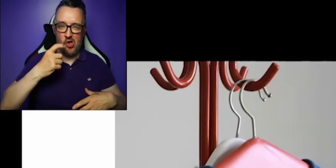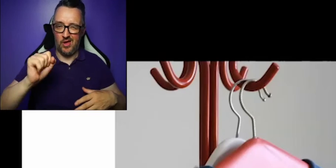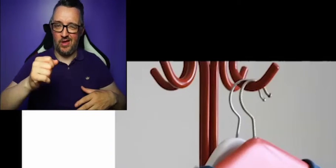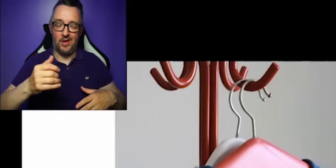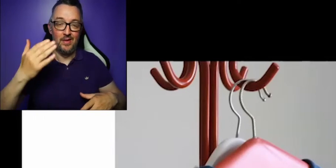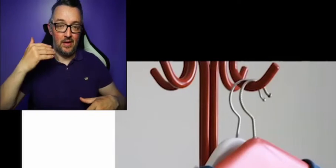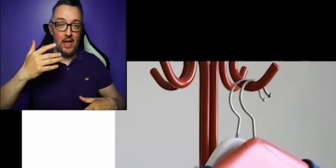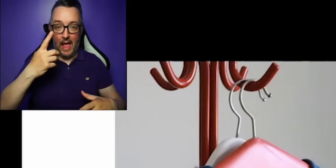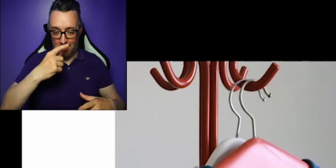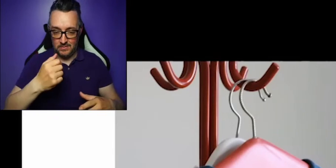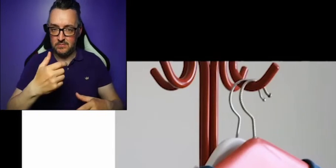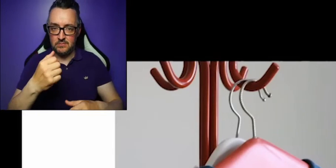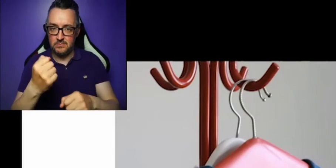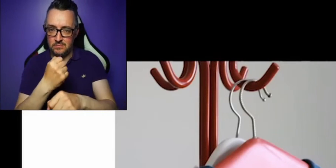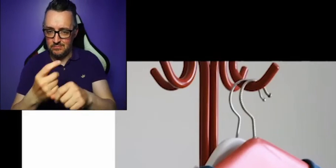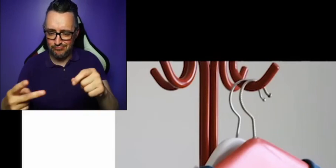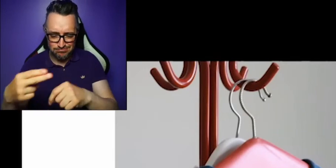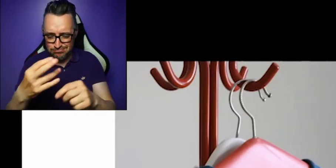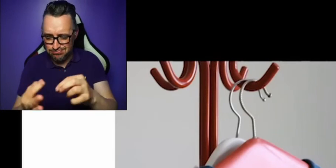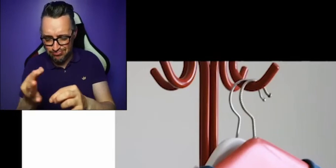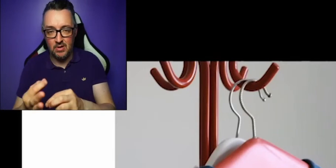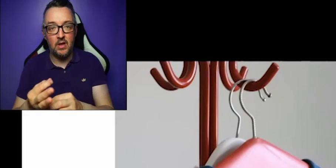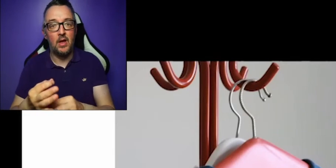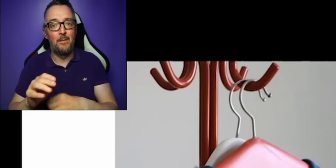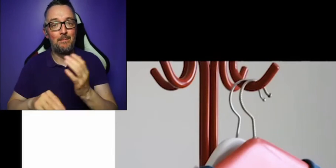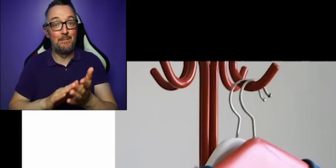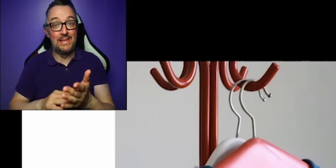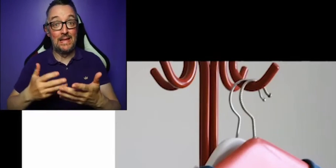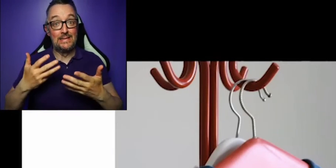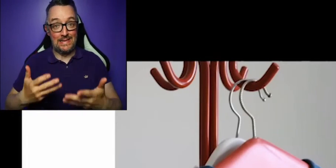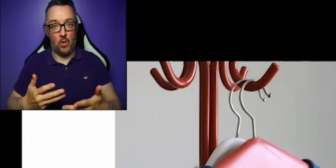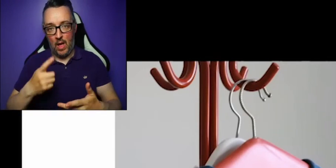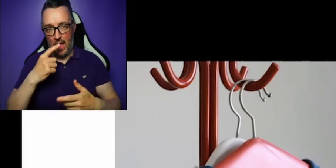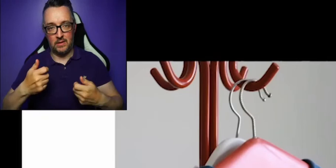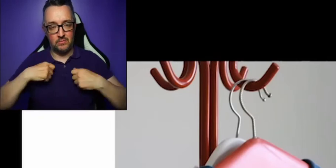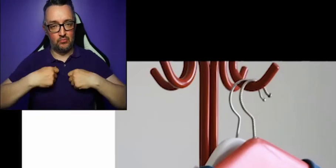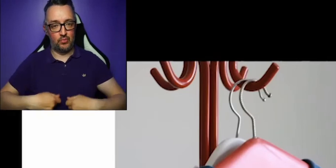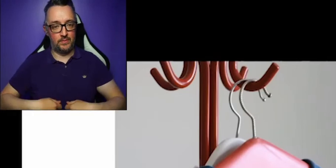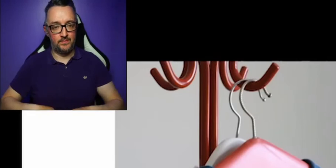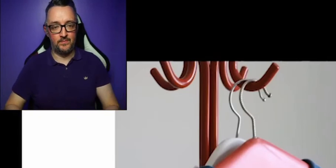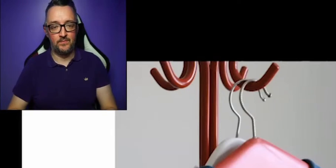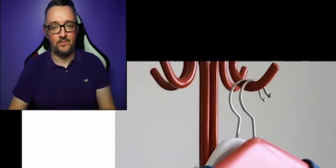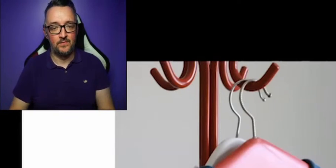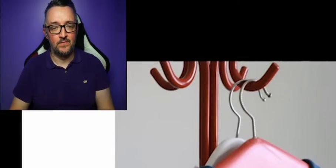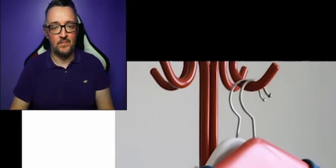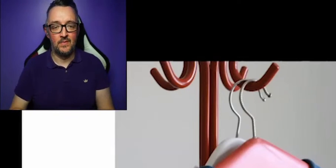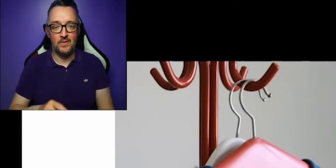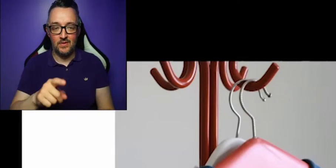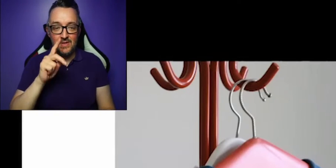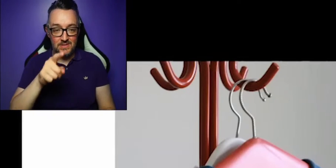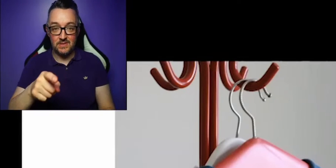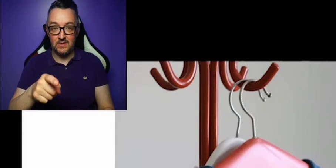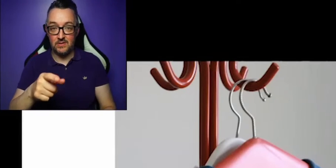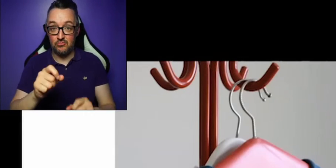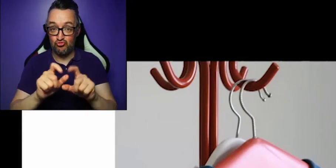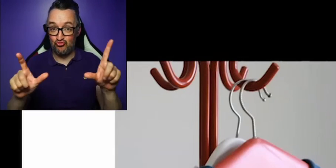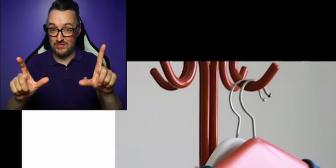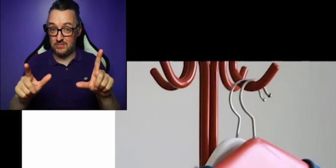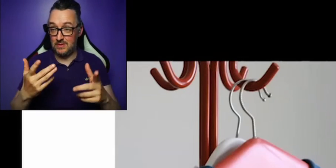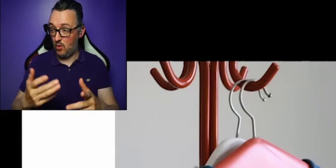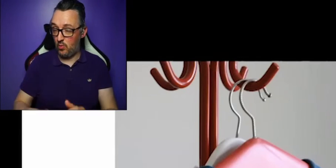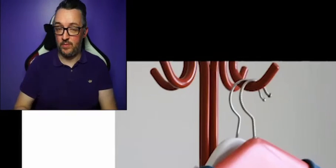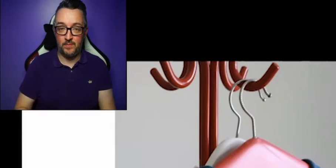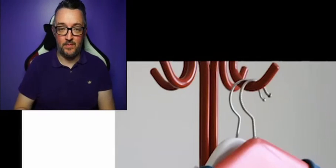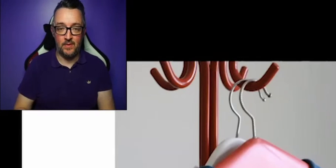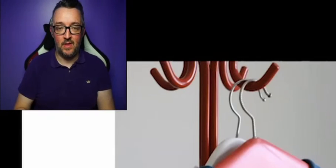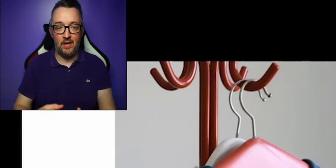so that you could wear them now. Yes. So we can see kind of part of one on the screen now